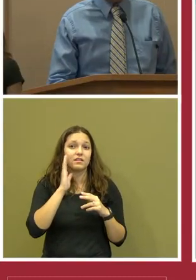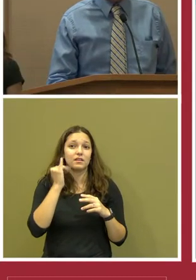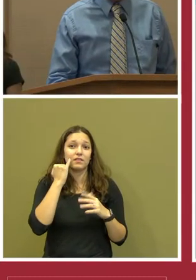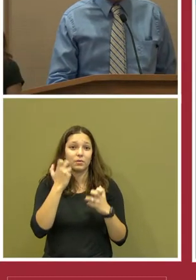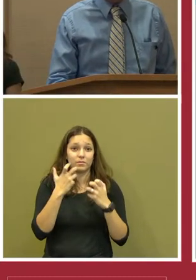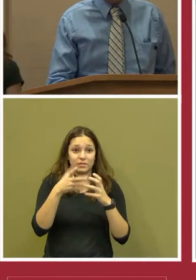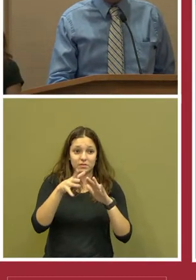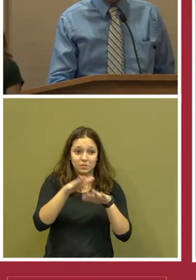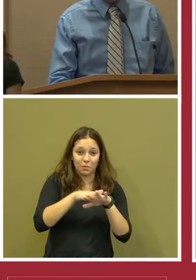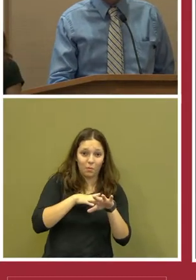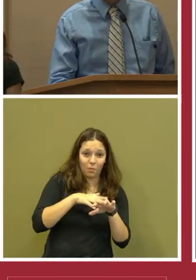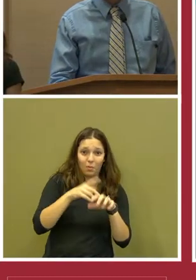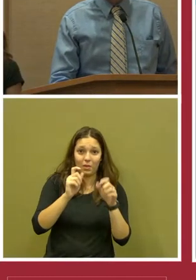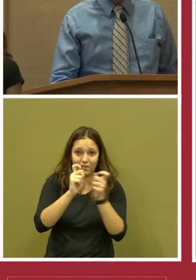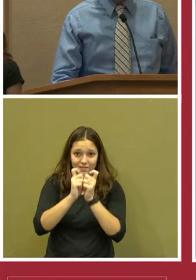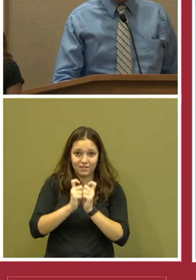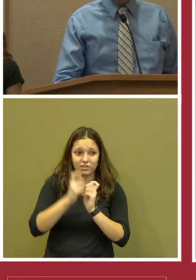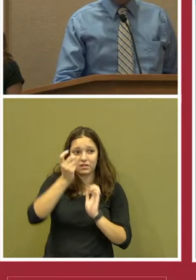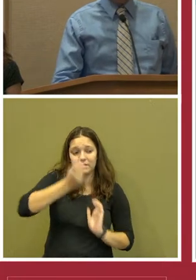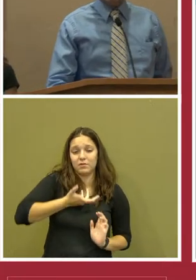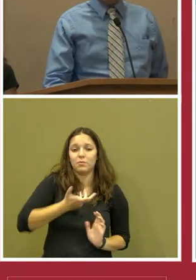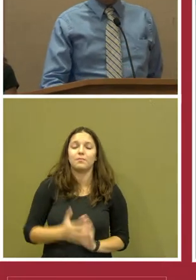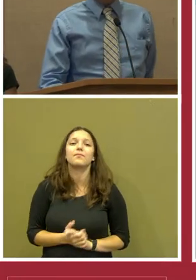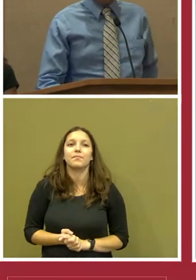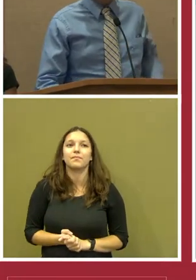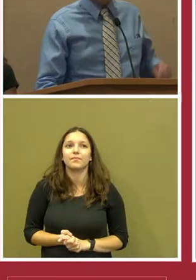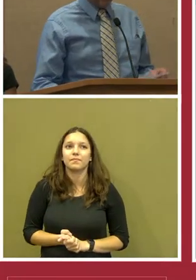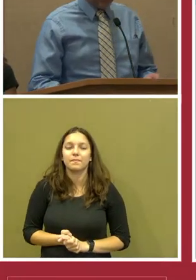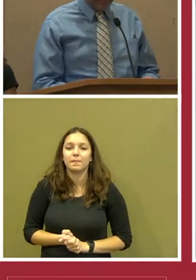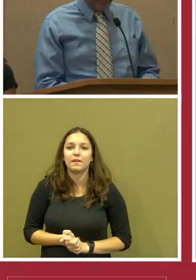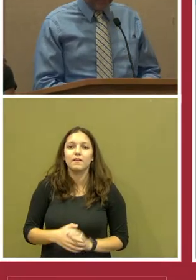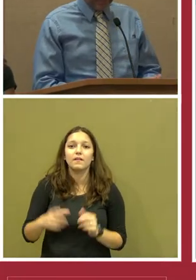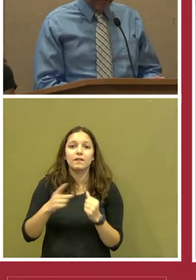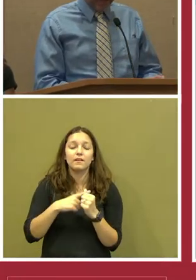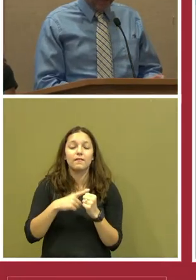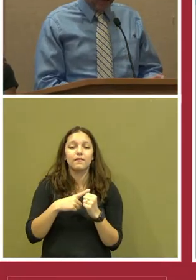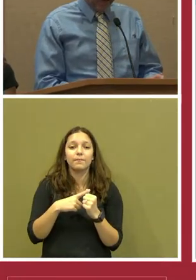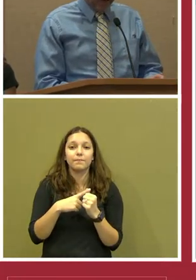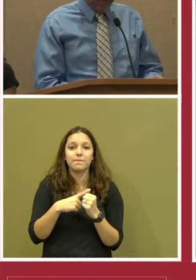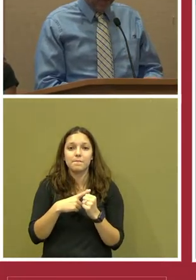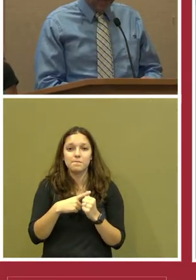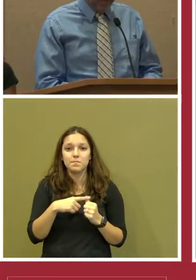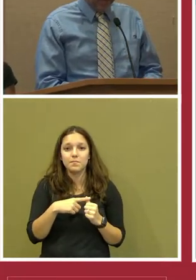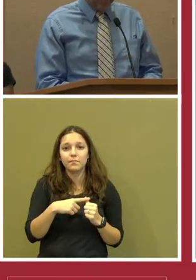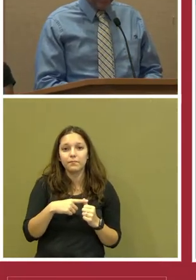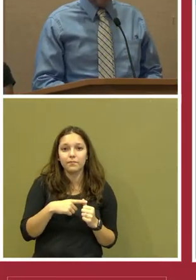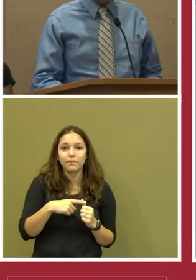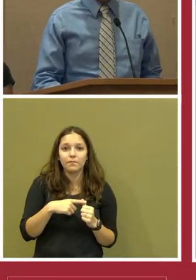and address any of it, please let me know. I would say the first thing that